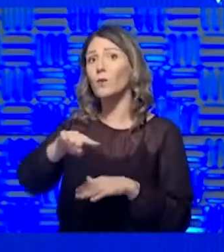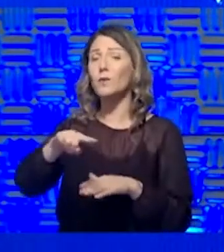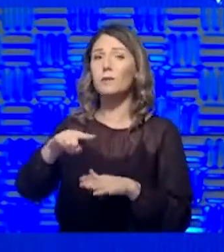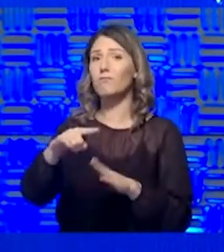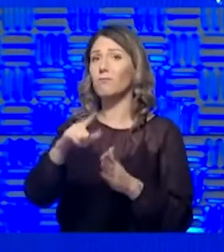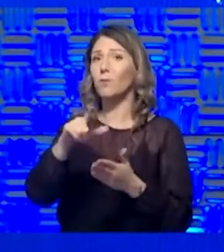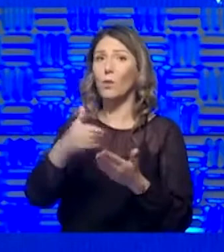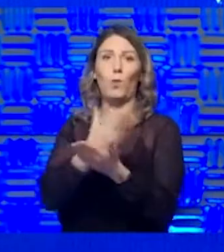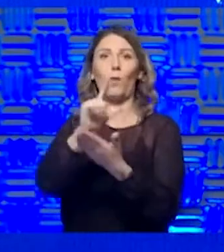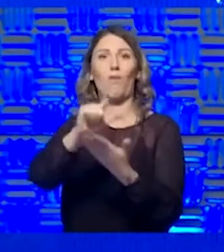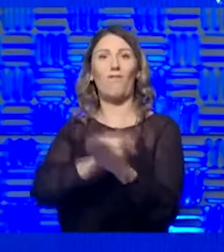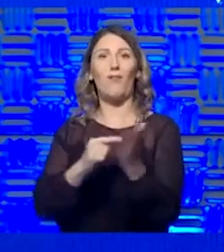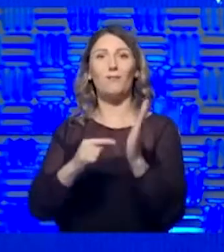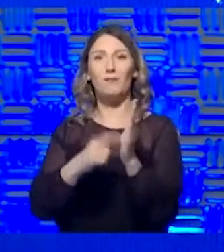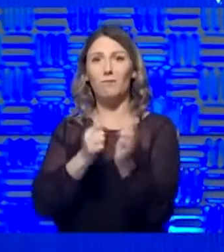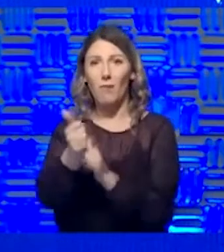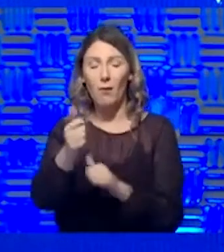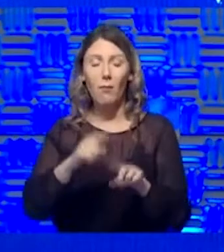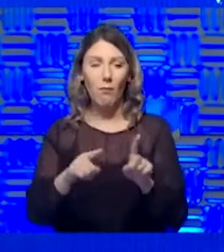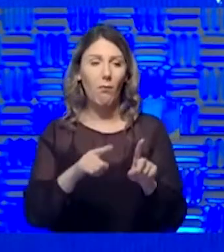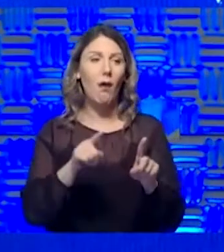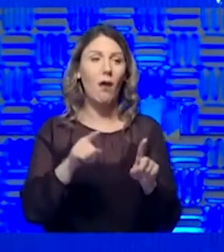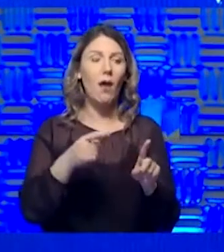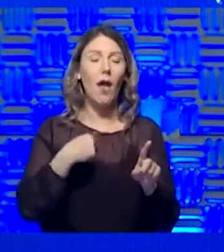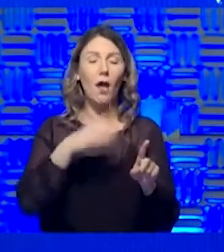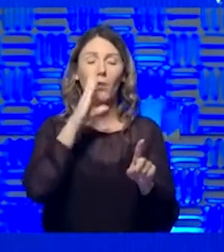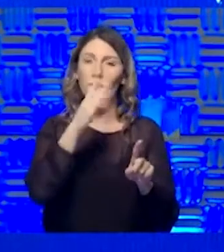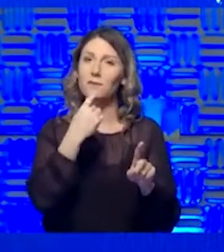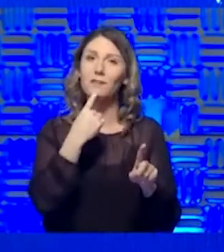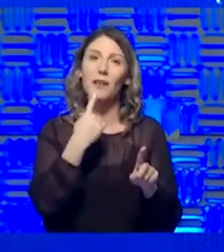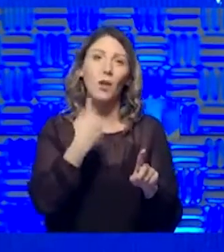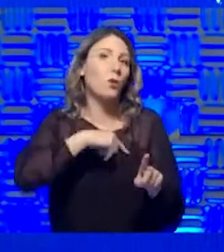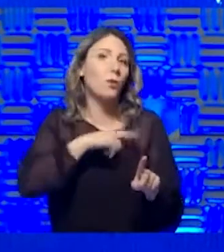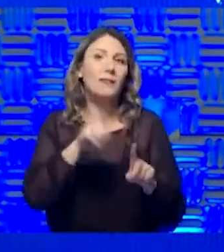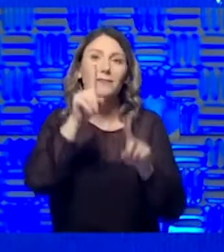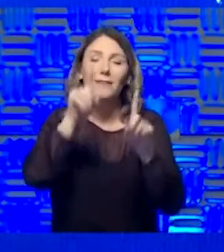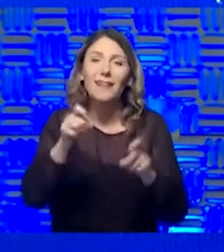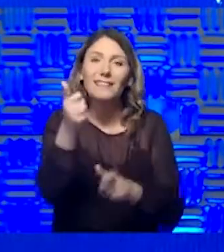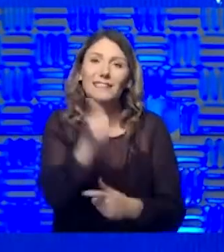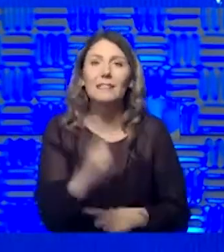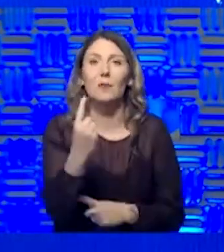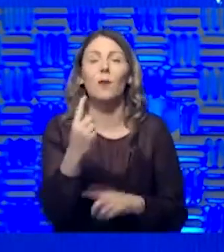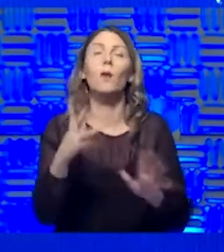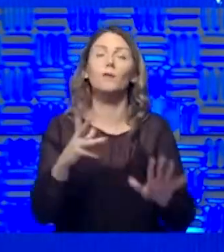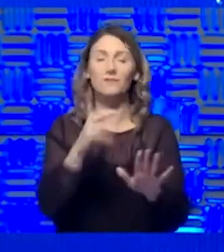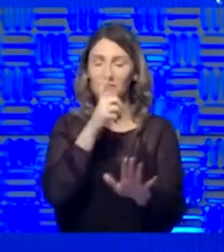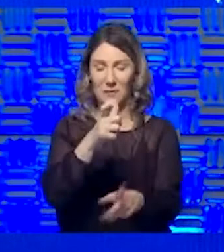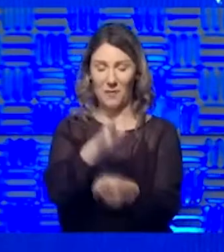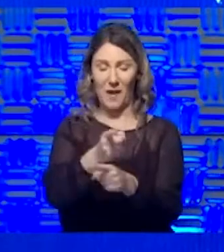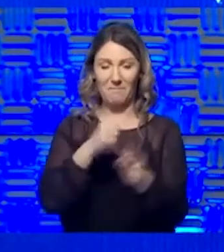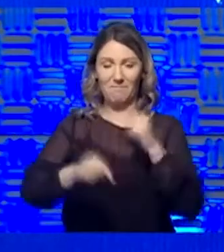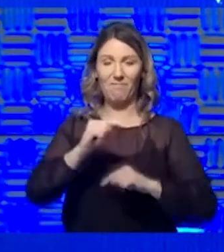will say to you that we will test anybody. That's not right.